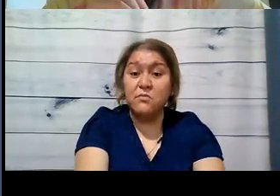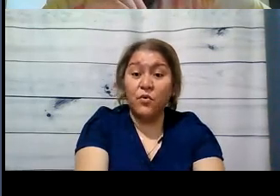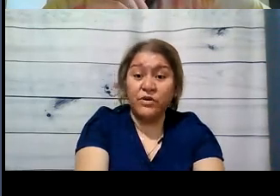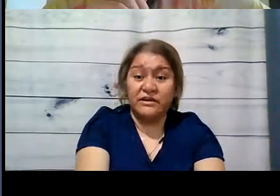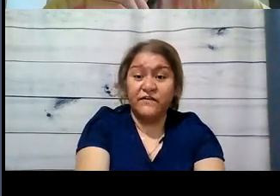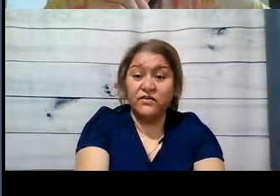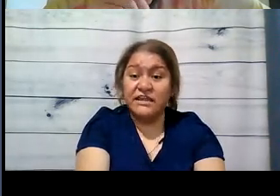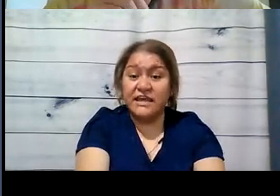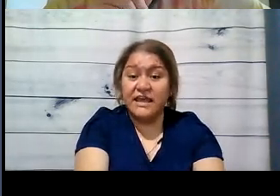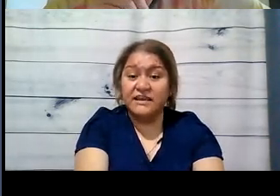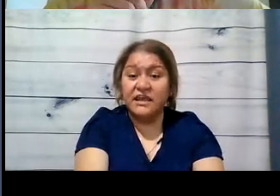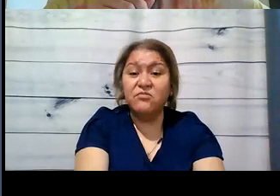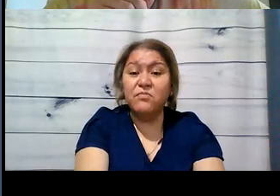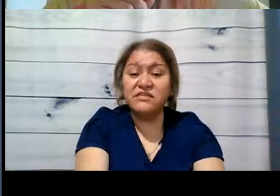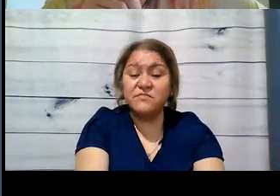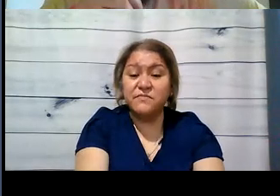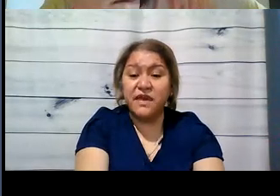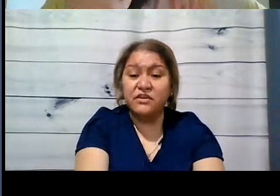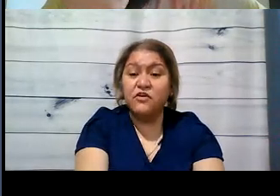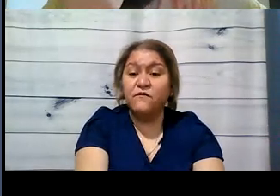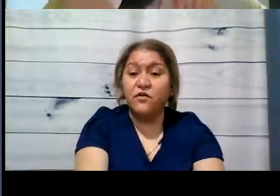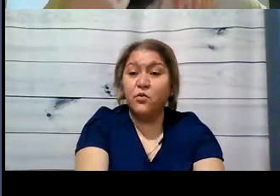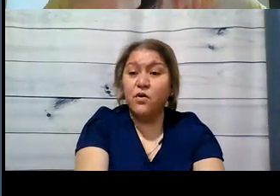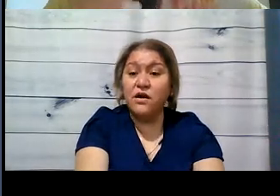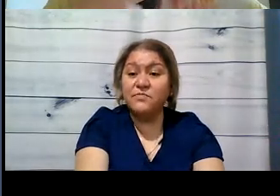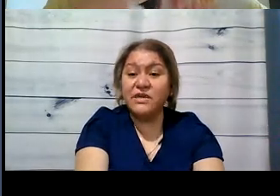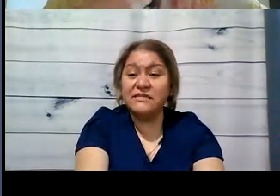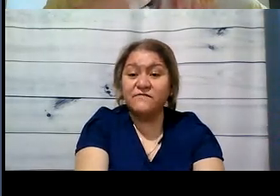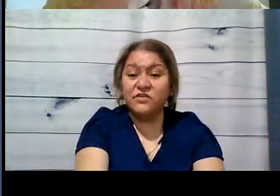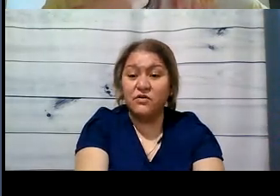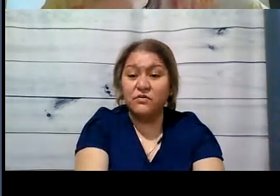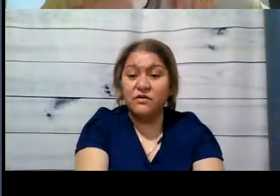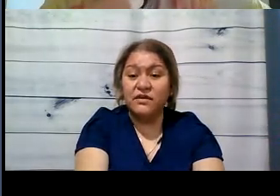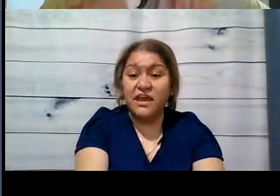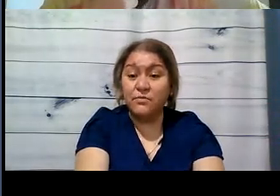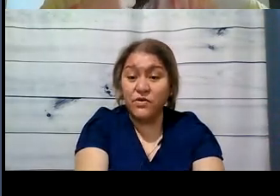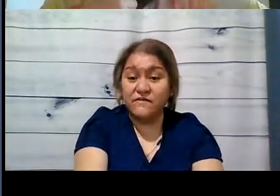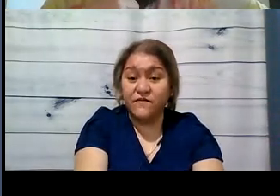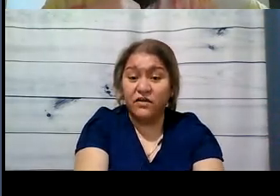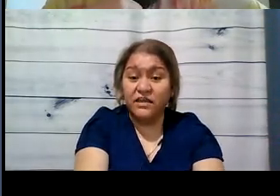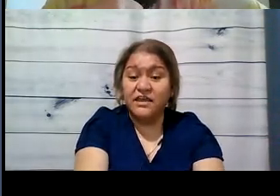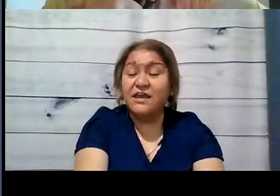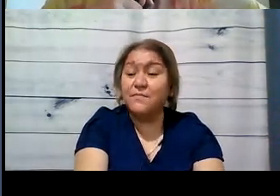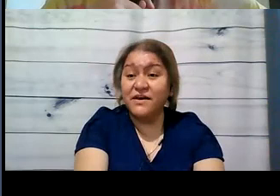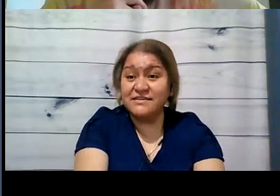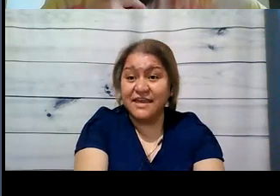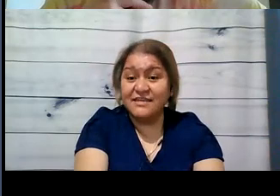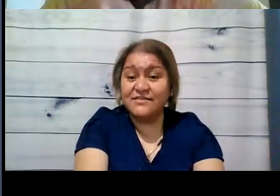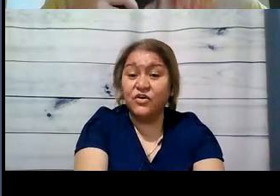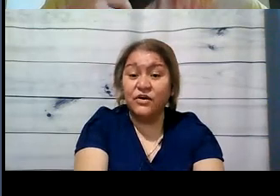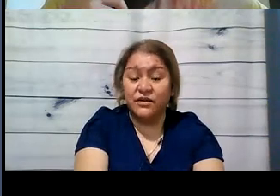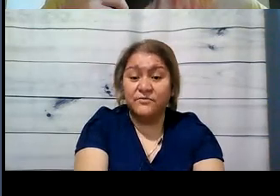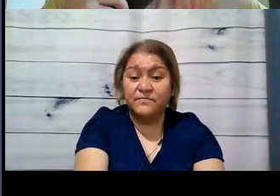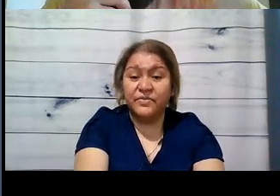it more difficult, he added, it must be made from one piece of dough. And most of all, it must